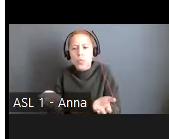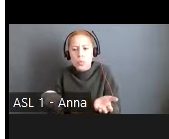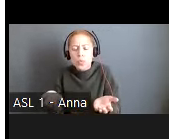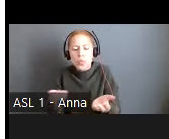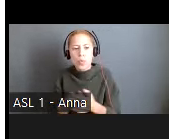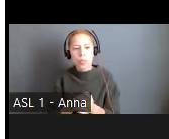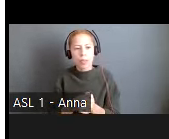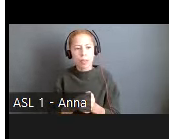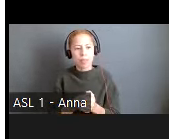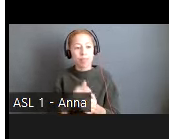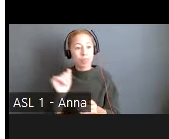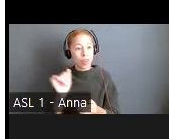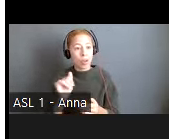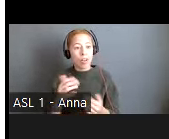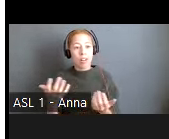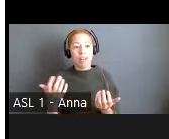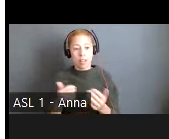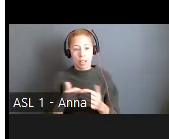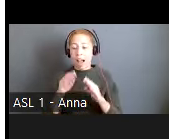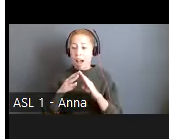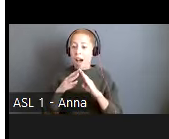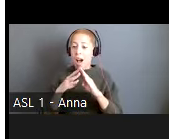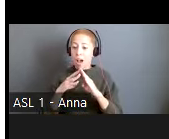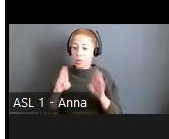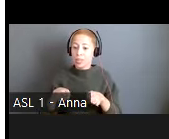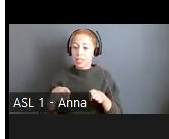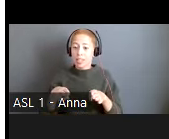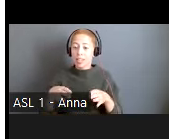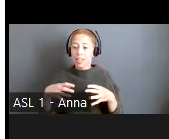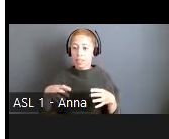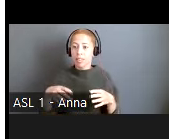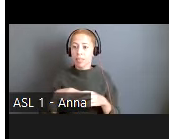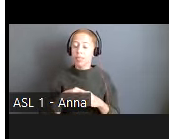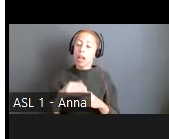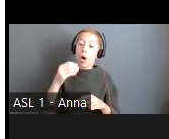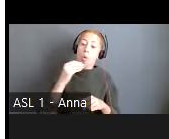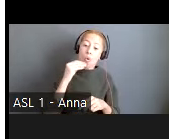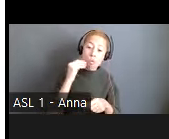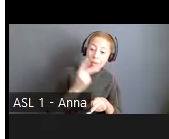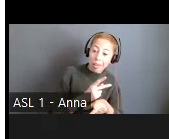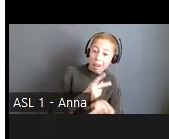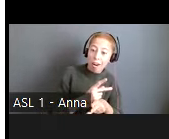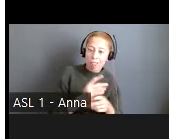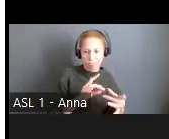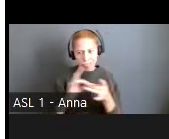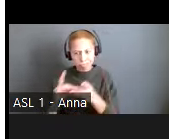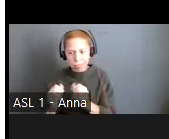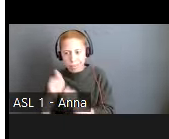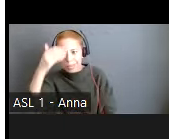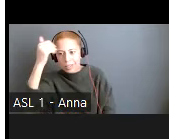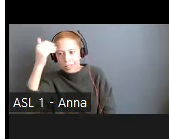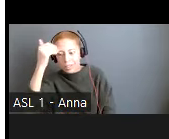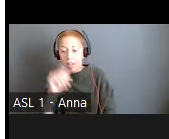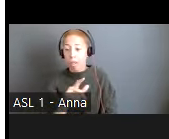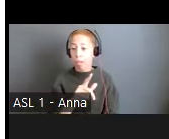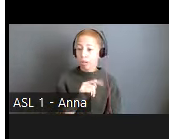housing continuum. You can't talk about home care without talking about dementia. We can't talk about long-term care without talking